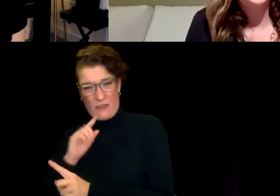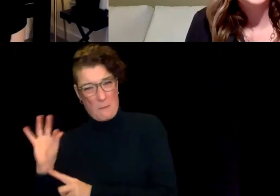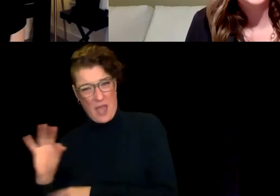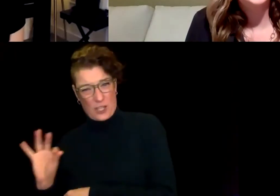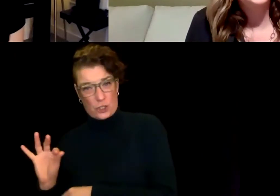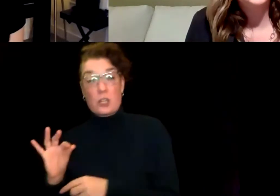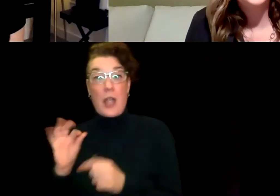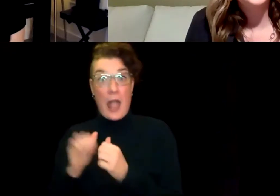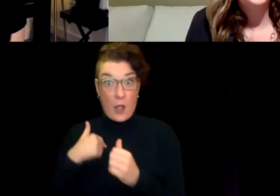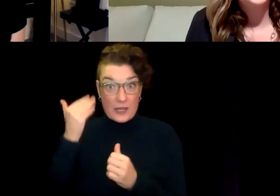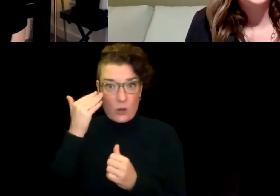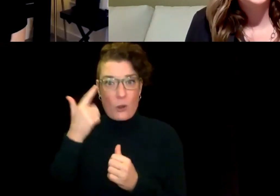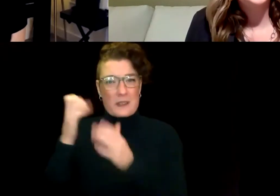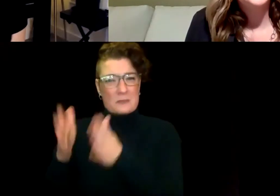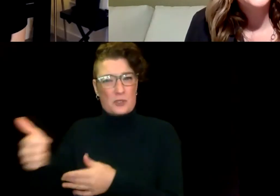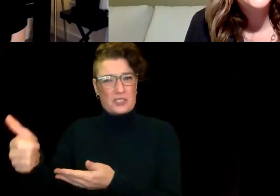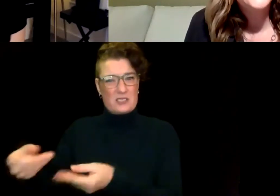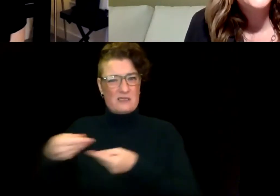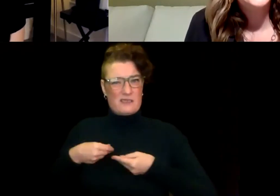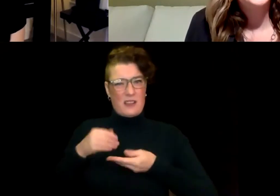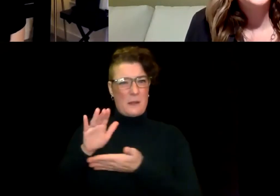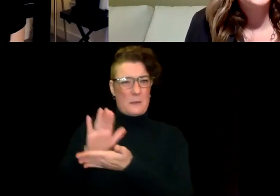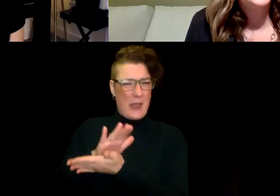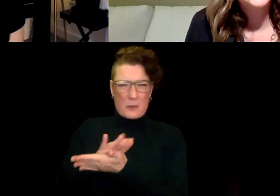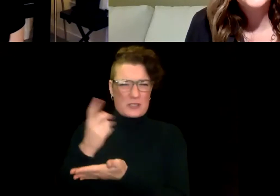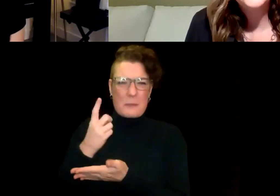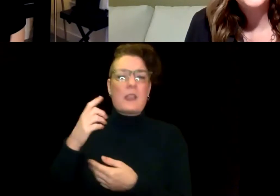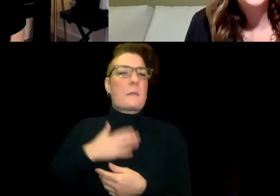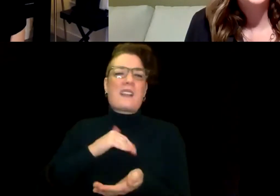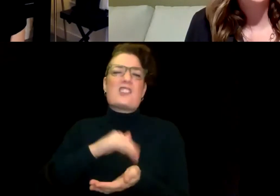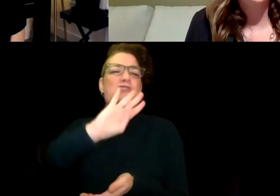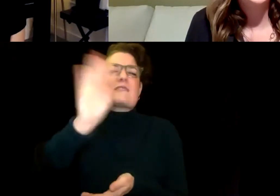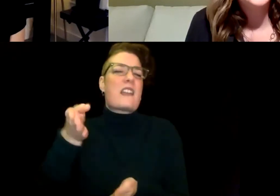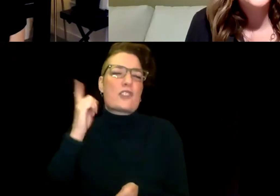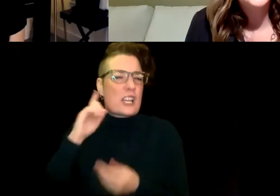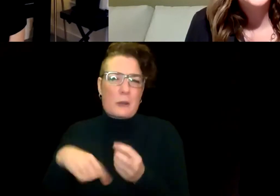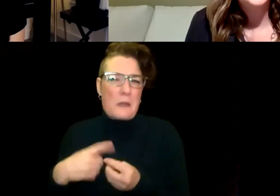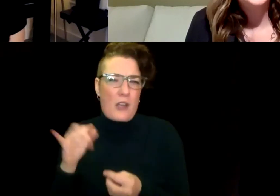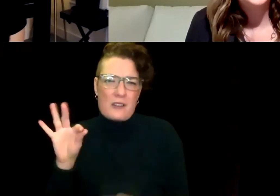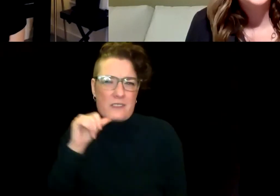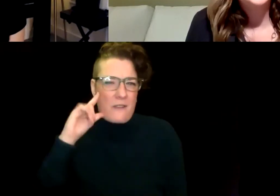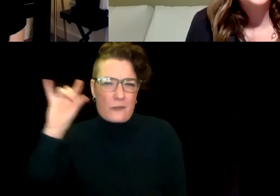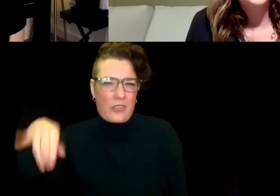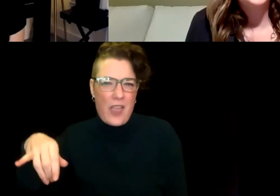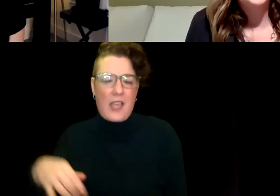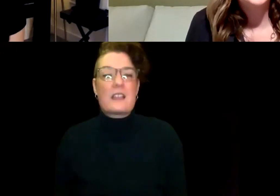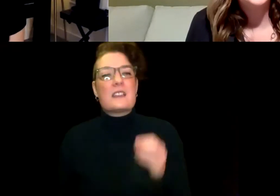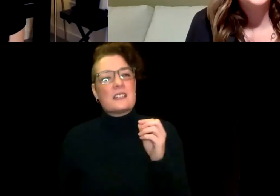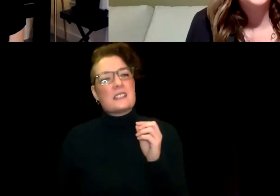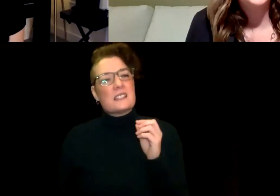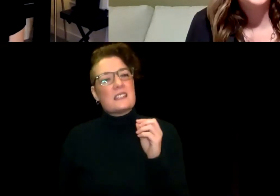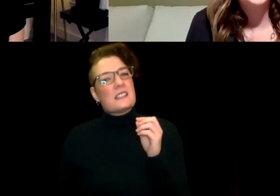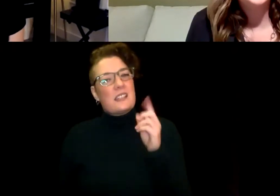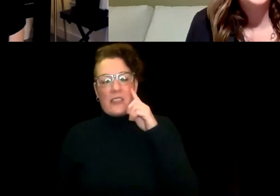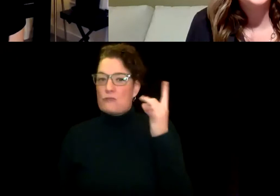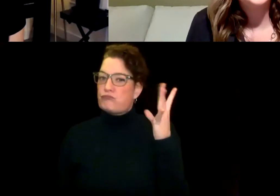someone sharing with me a paper or something really rare that my doctor would never have known about otherwise. And so I think it's a